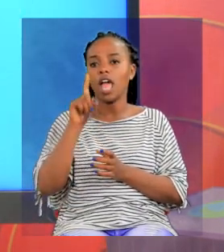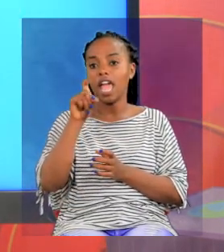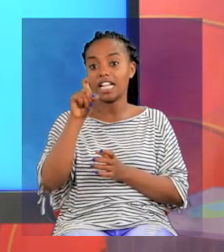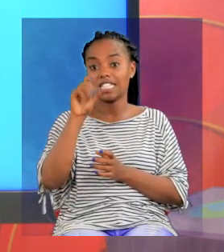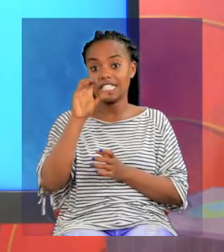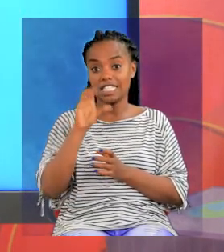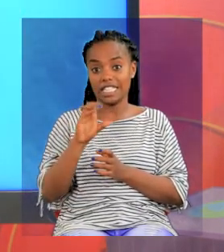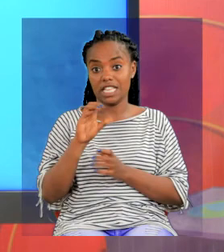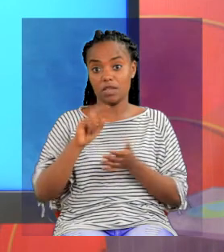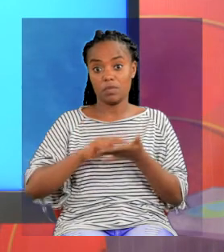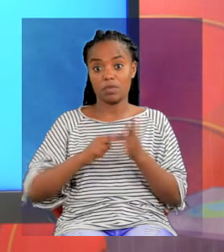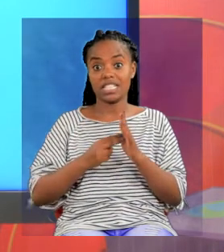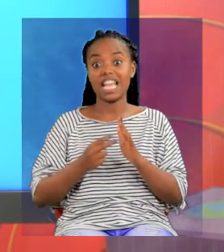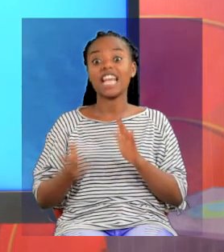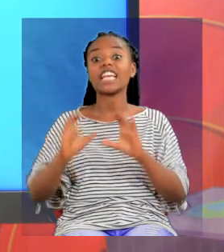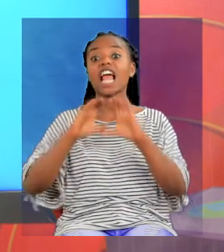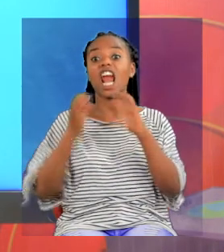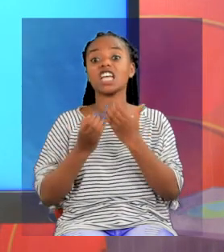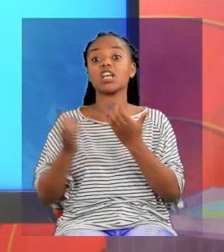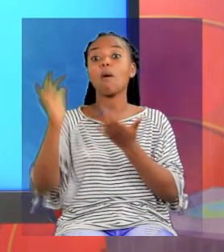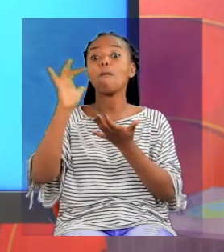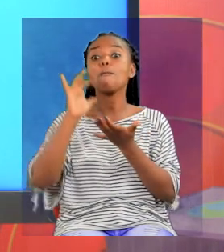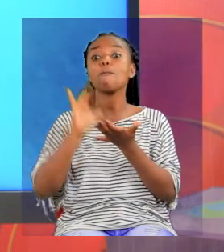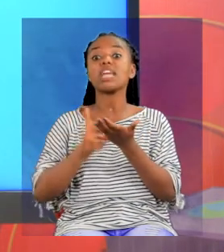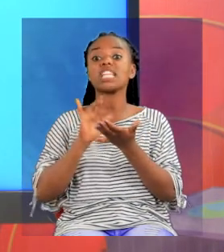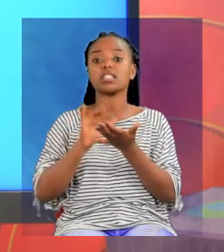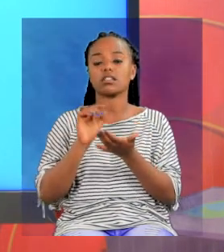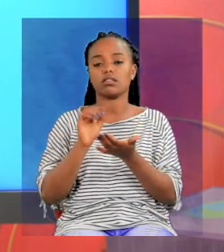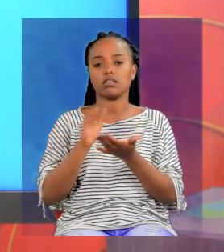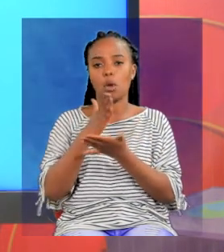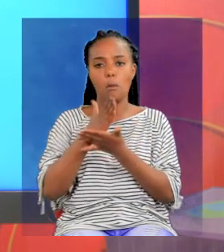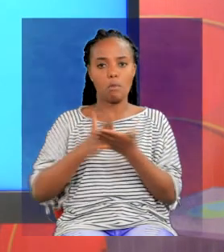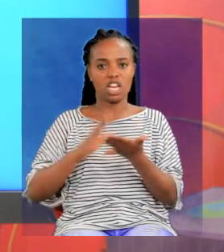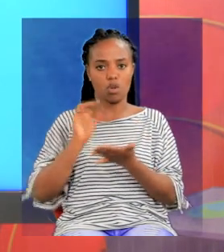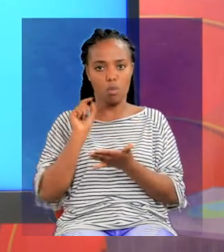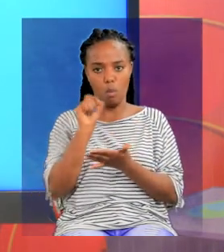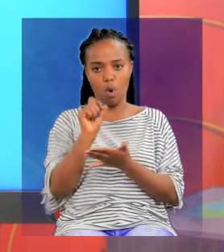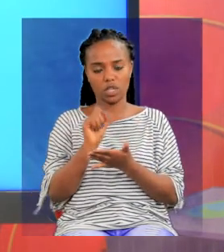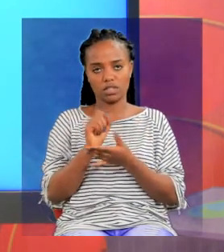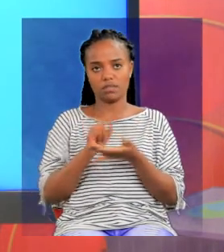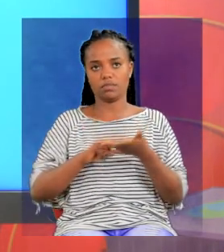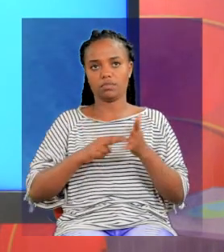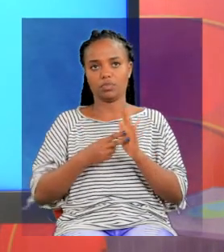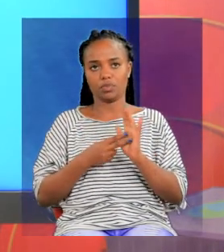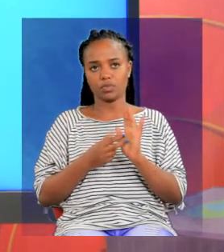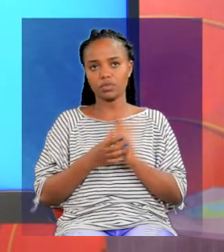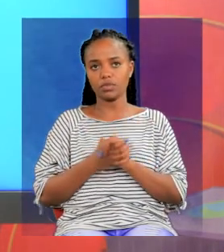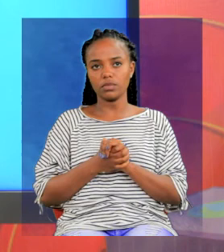the class midpoint. The class midpoint of each class is simply obtained by